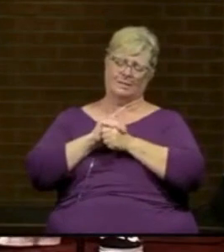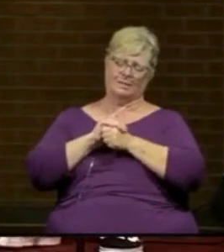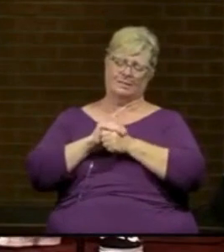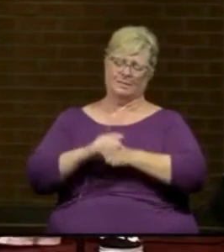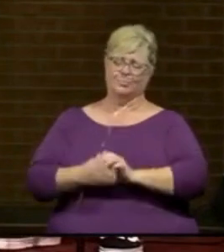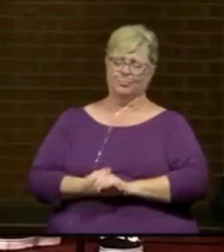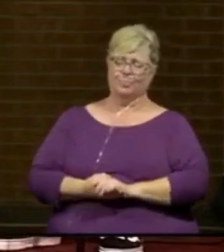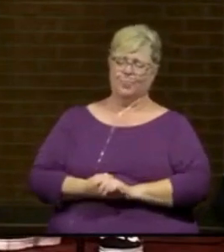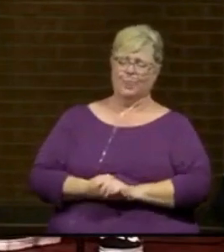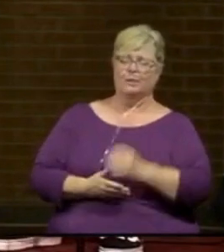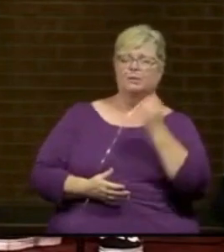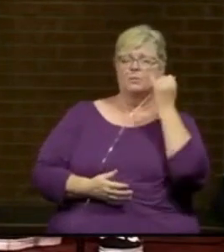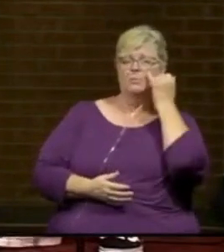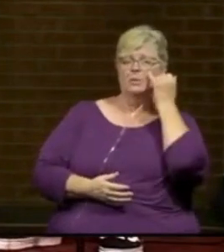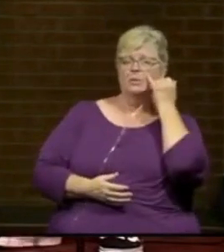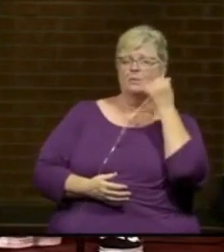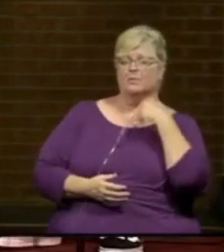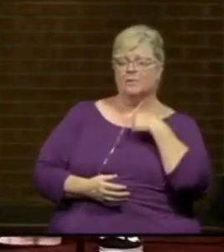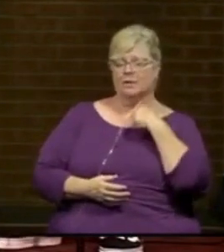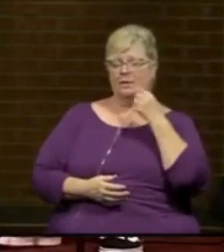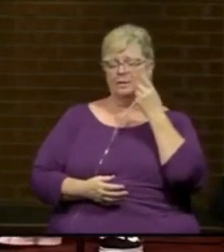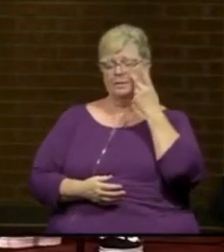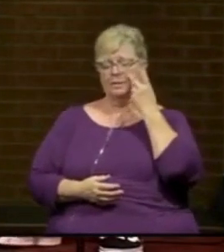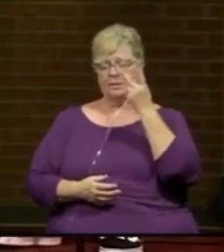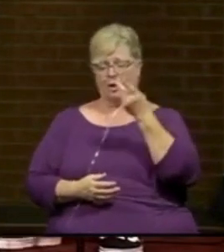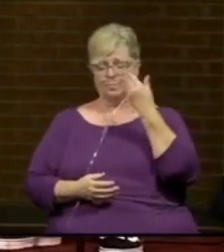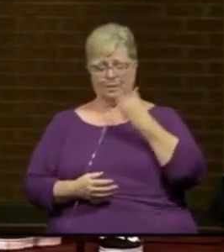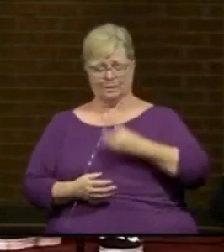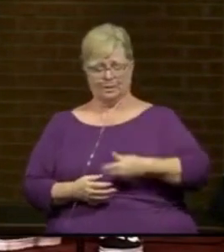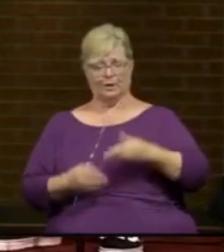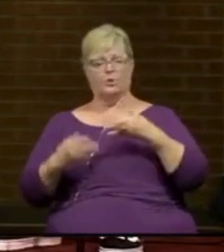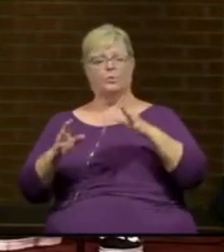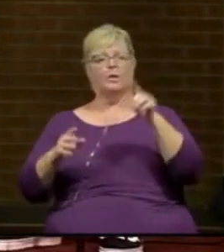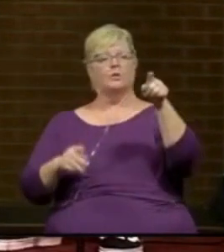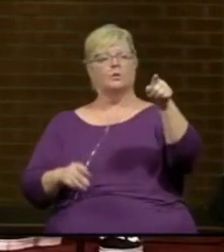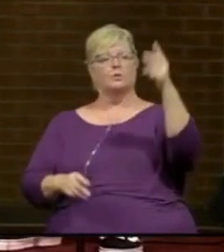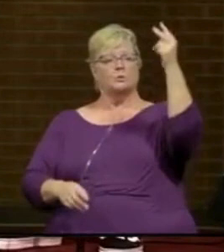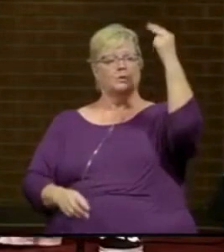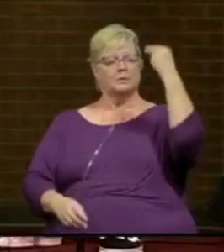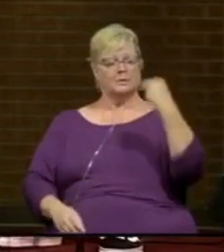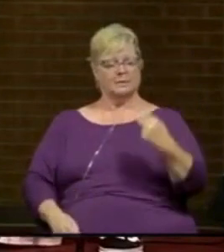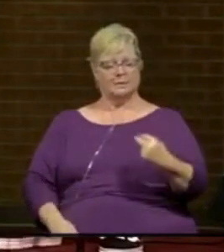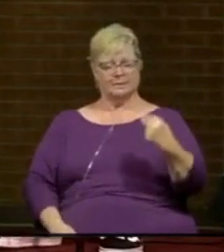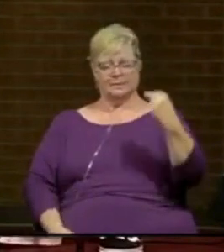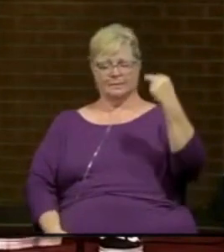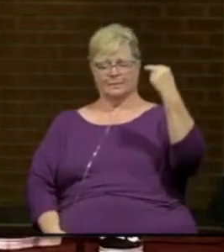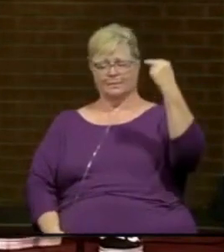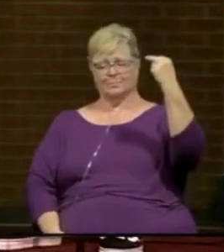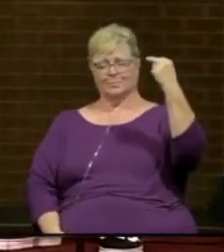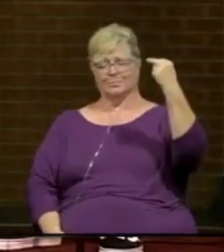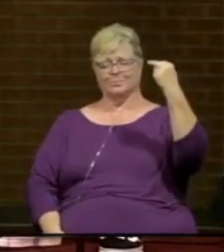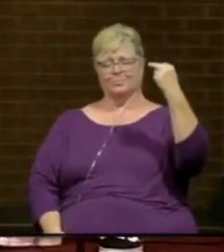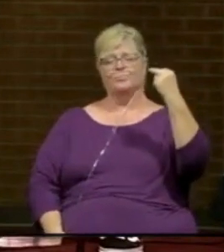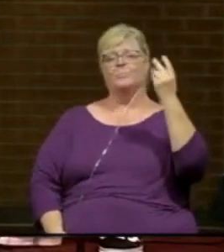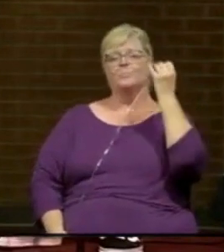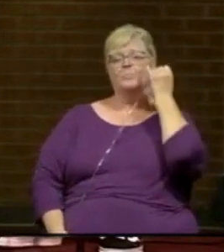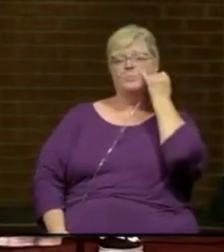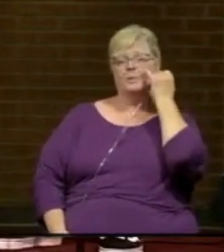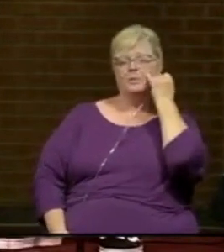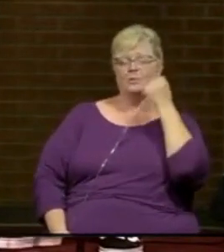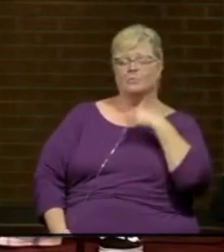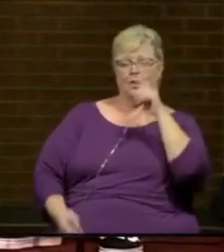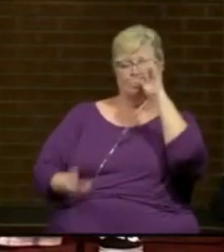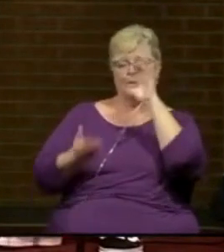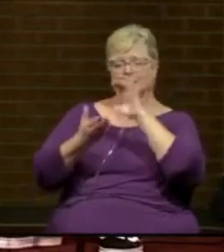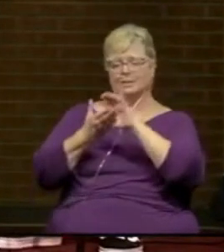hide. What if I saw me the way that you see me? What if I